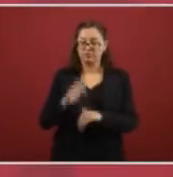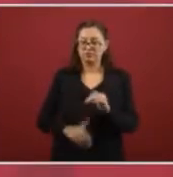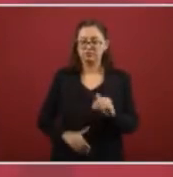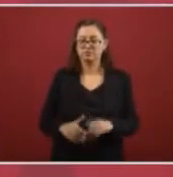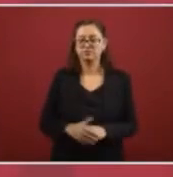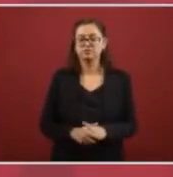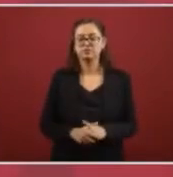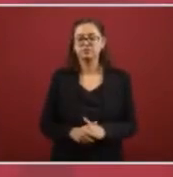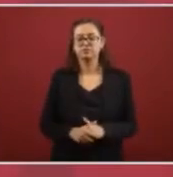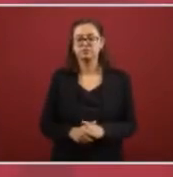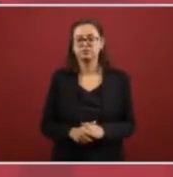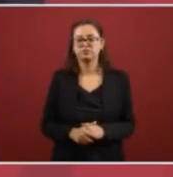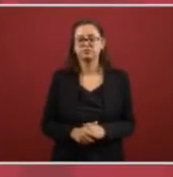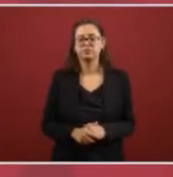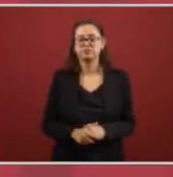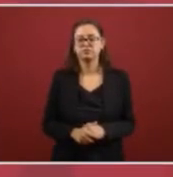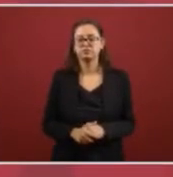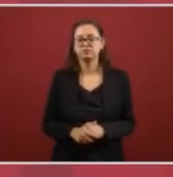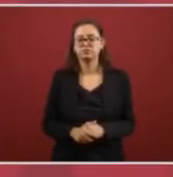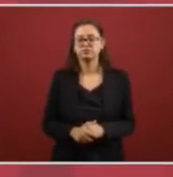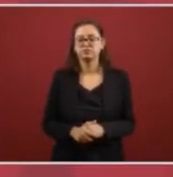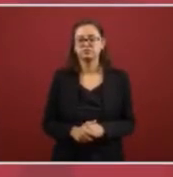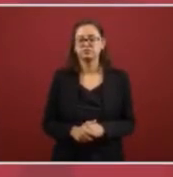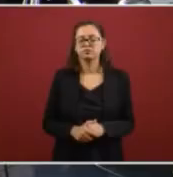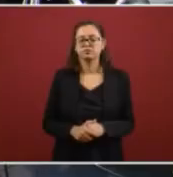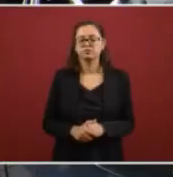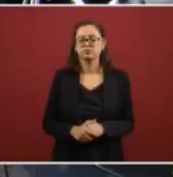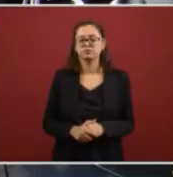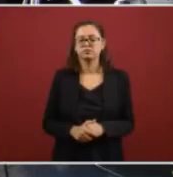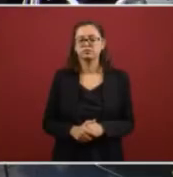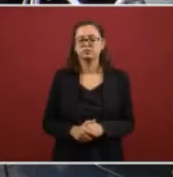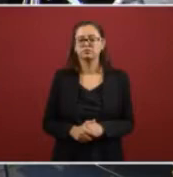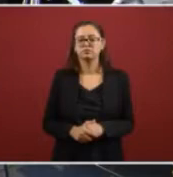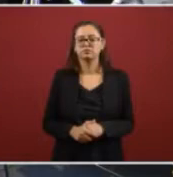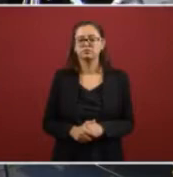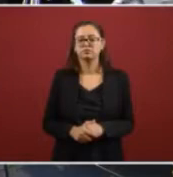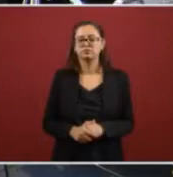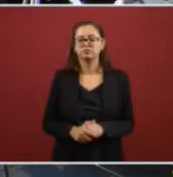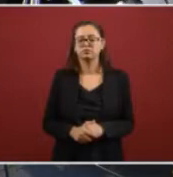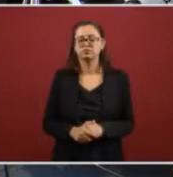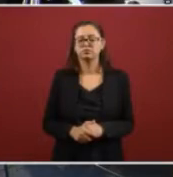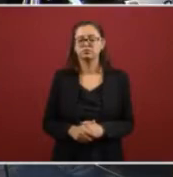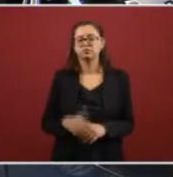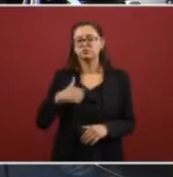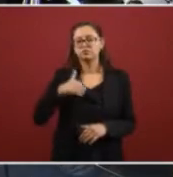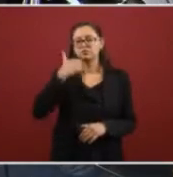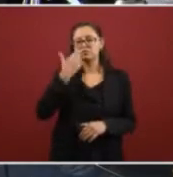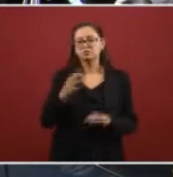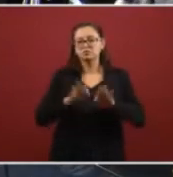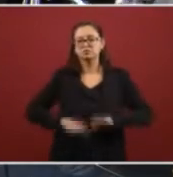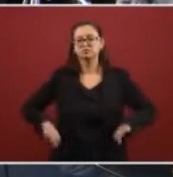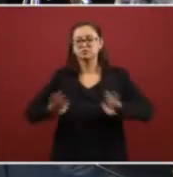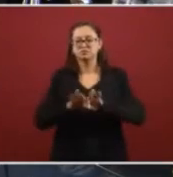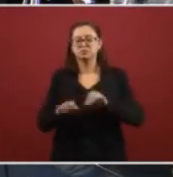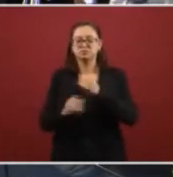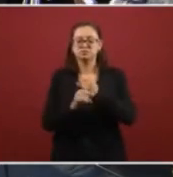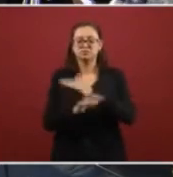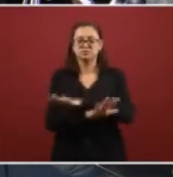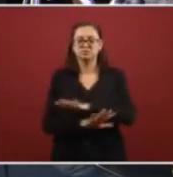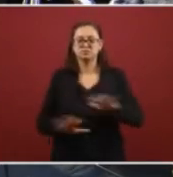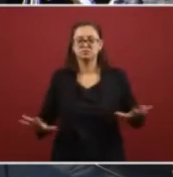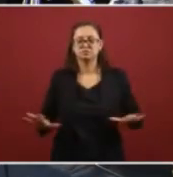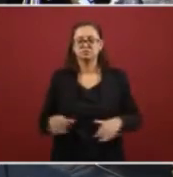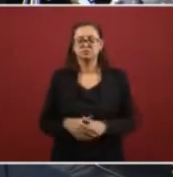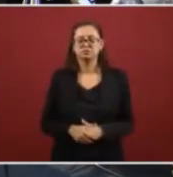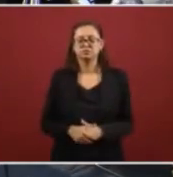end. I'm letting you know in advance some information that I consider